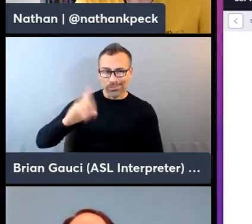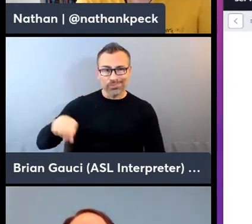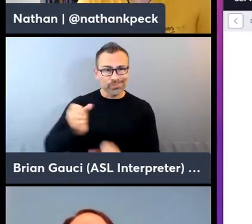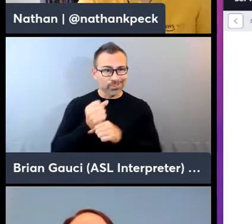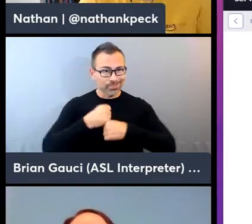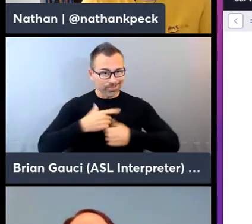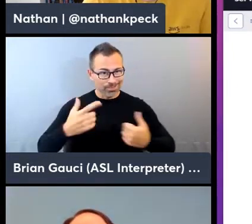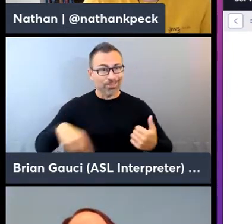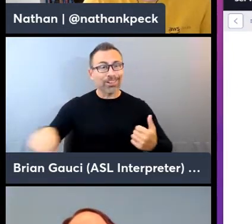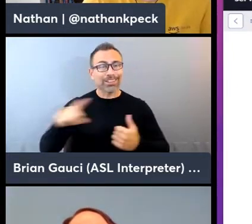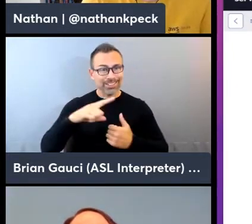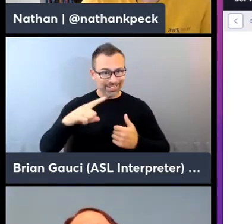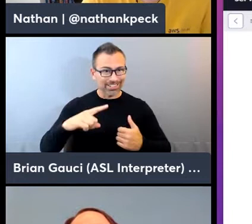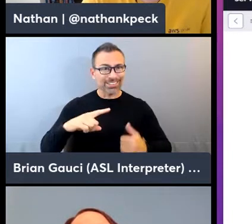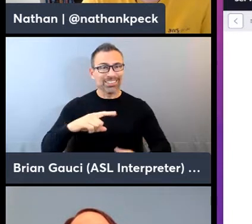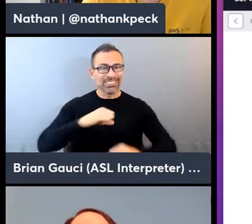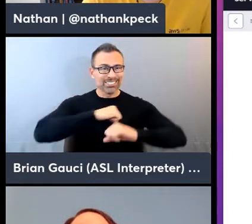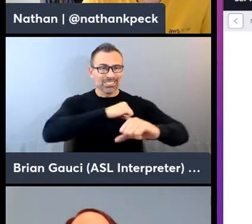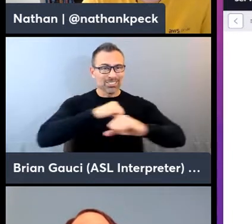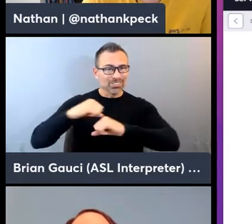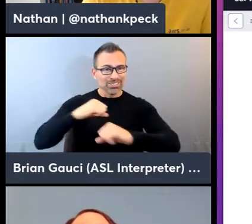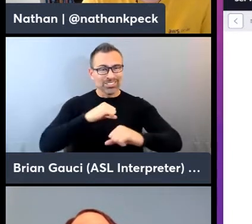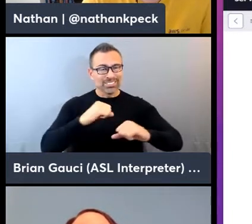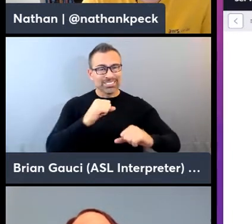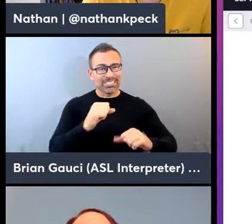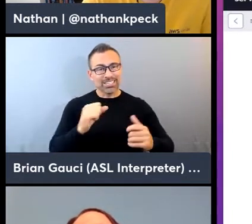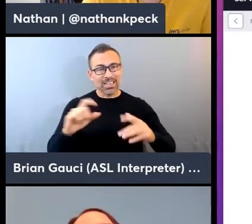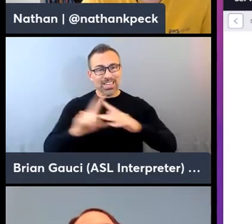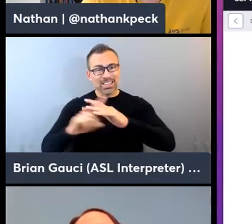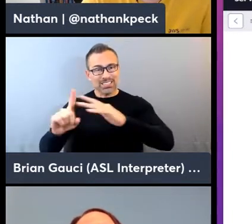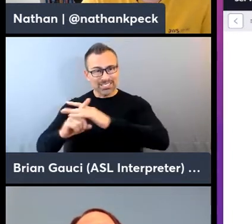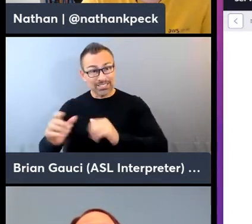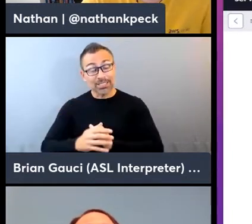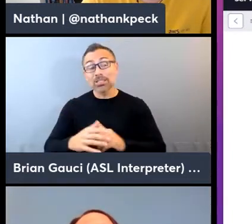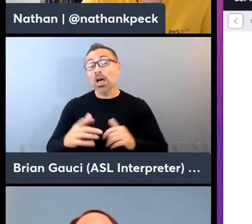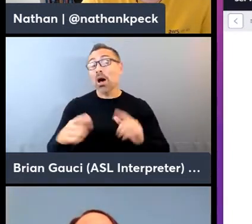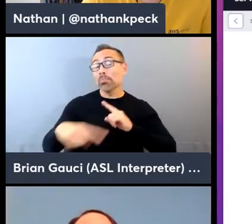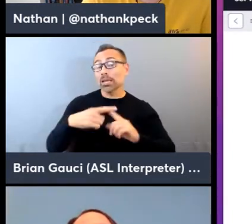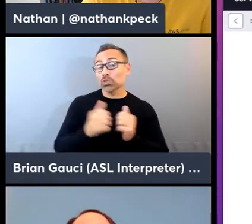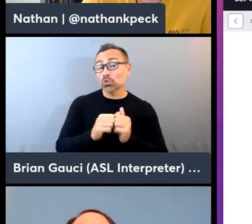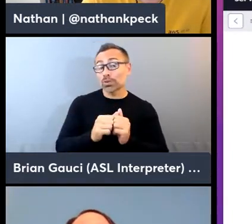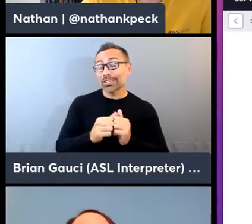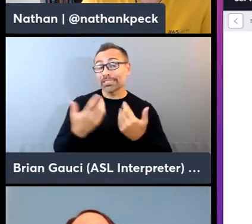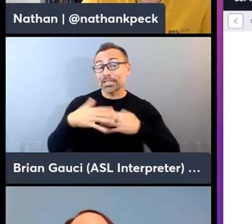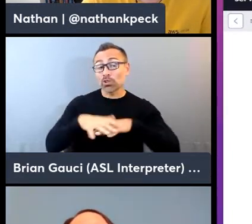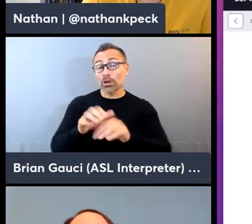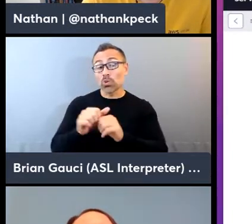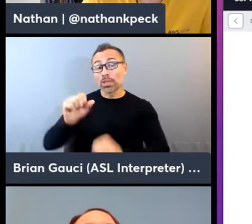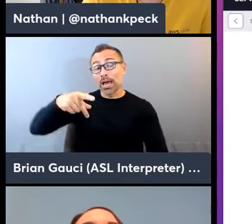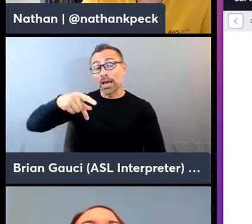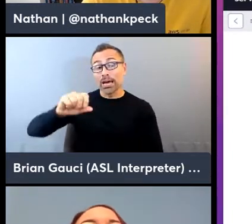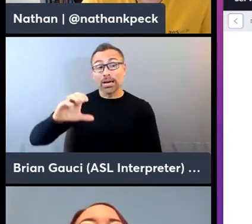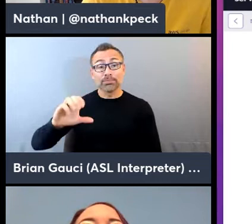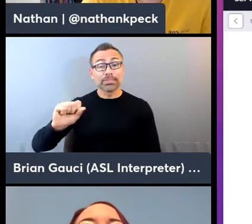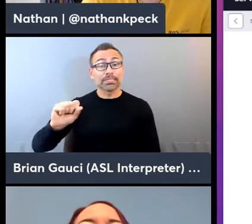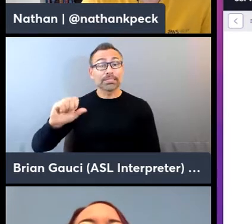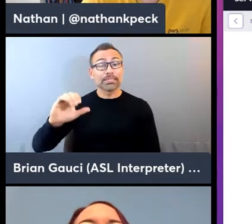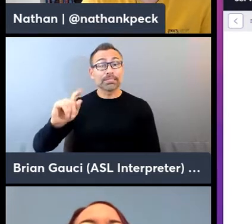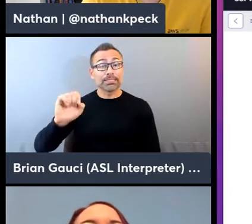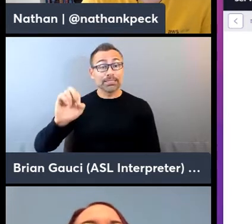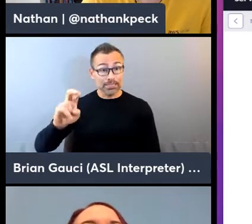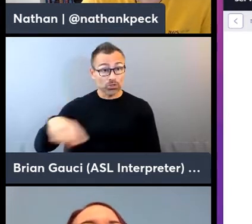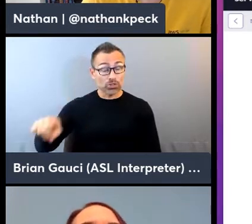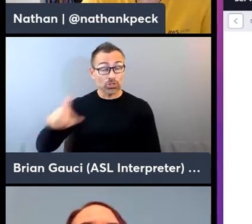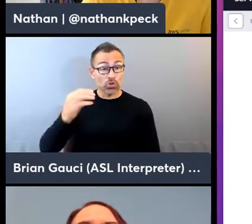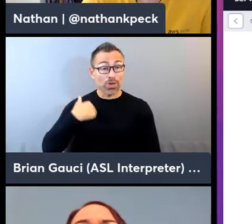ServiceNow. And then with Ops Center, creating ops items that can create automatically ServiceNow